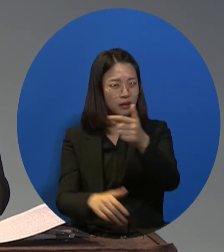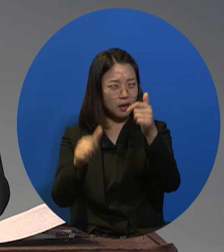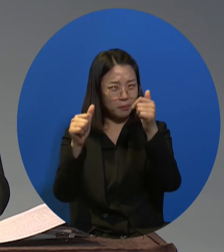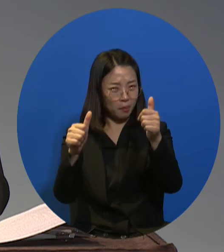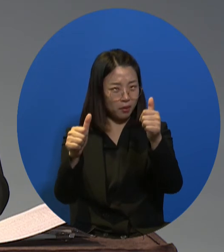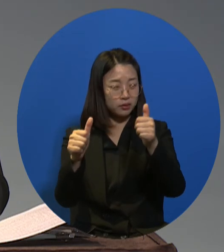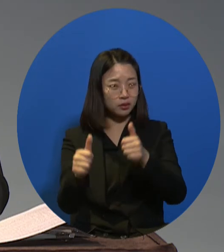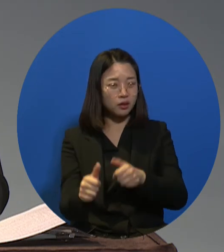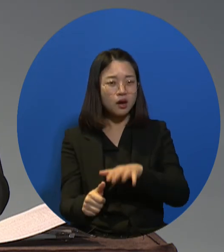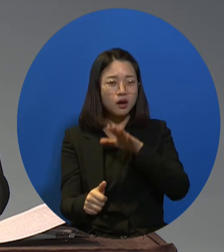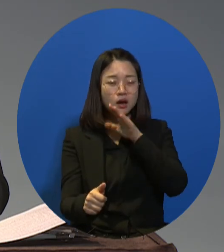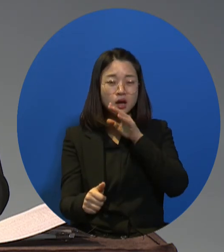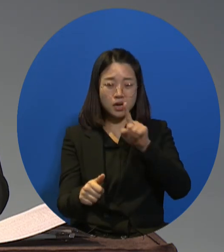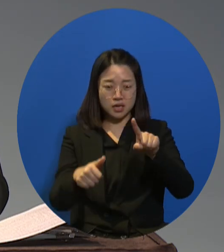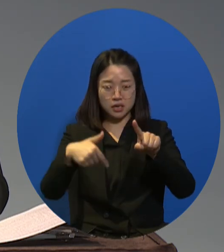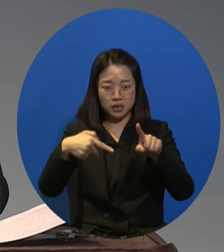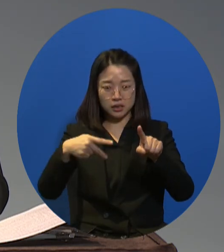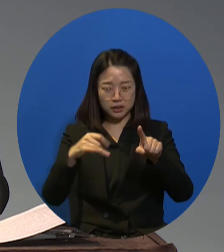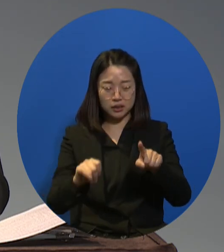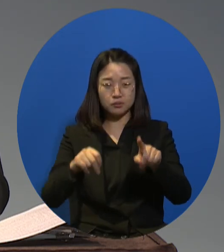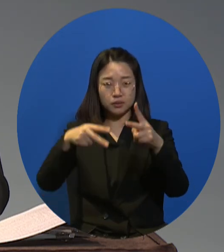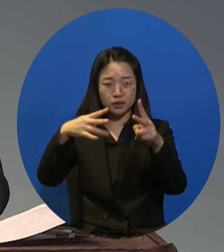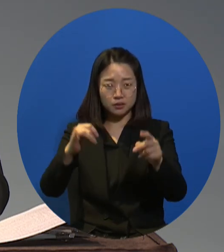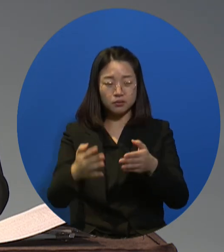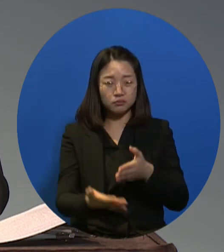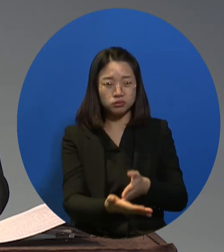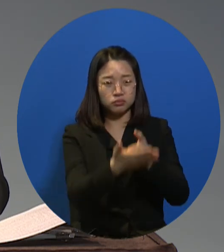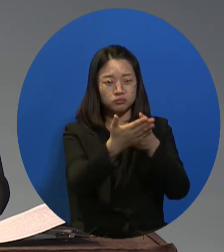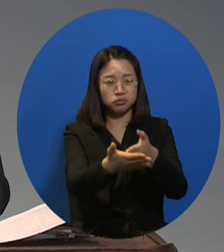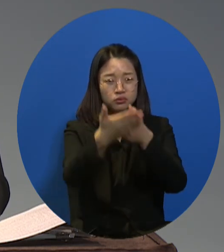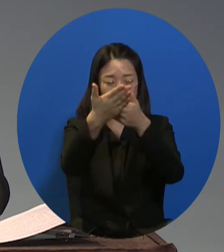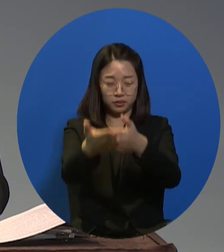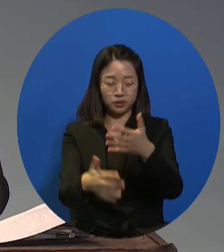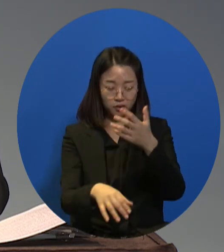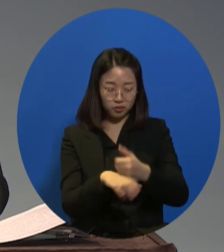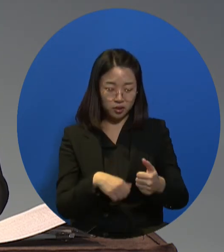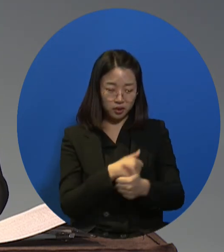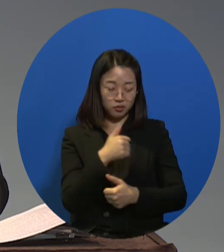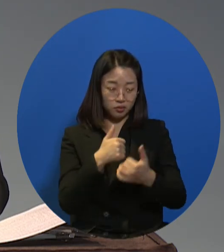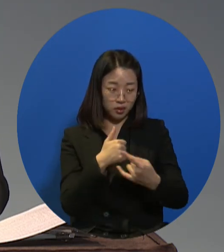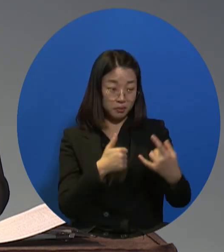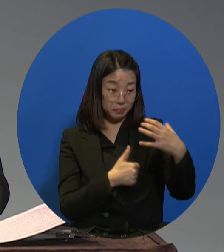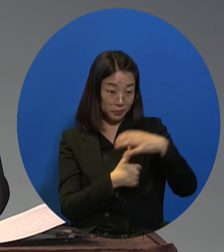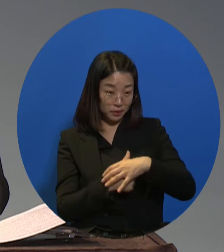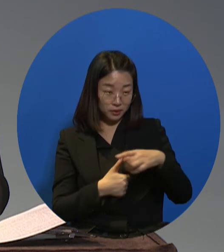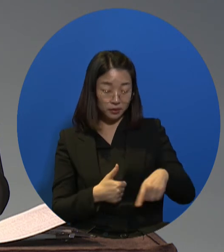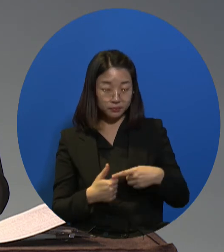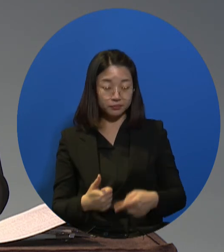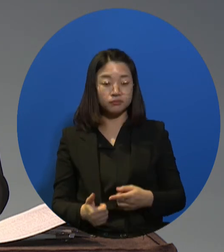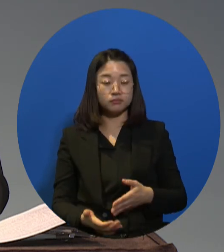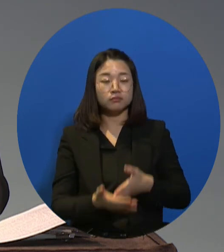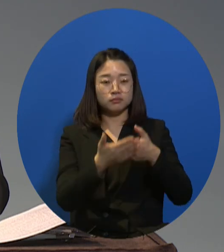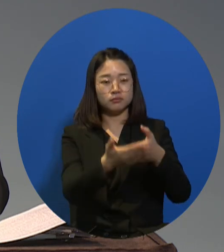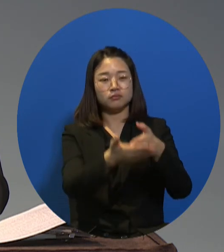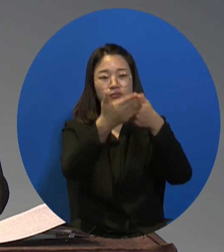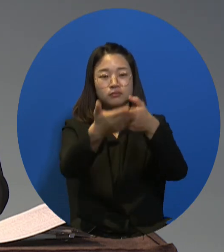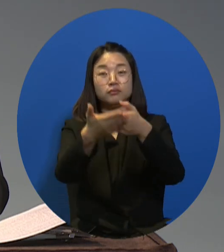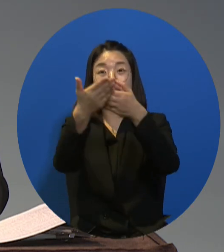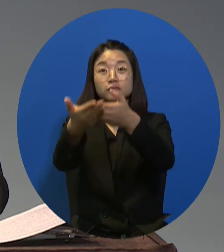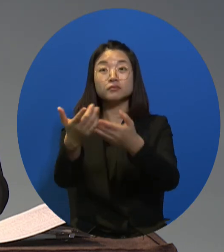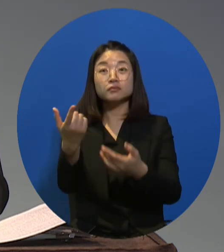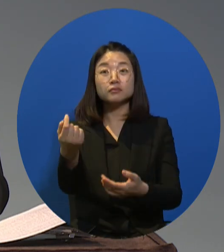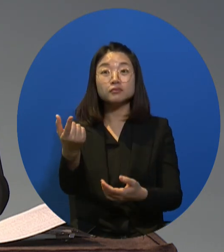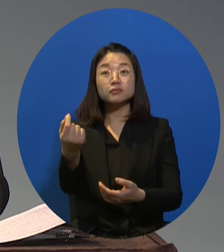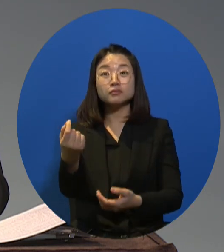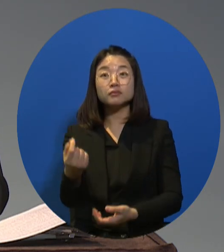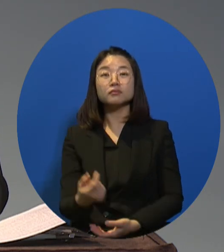support. And in many cases, these different petitions regarding the rights violations of disabled persons sometimes, in many cases, make their